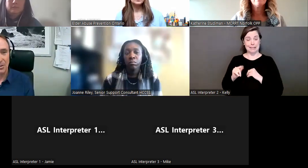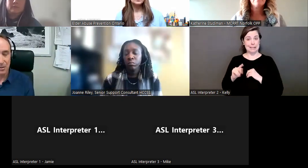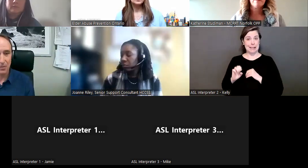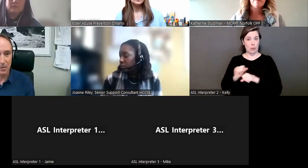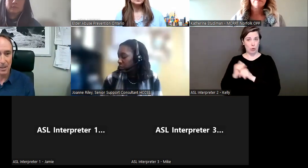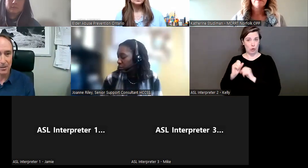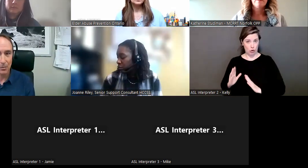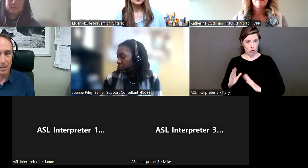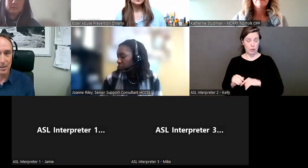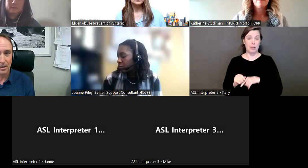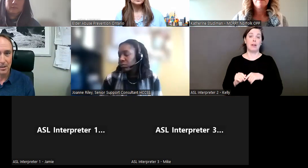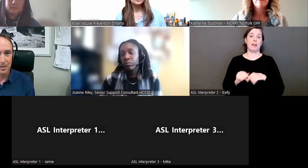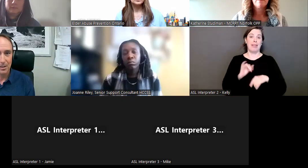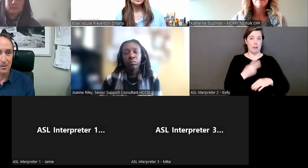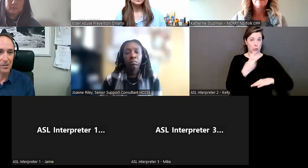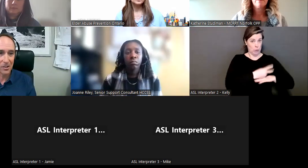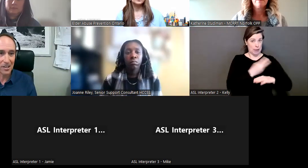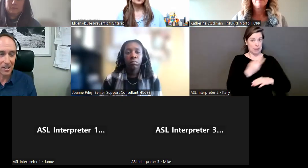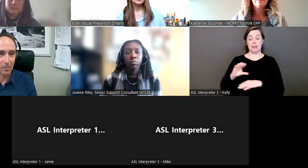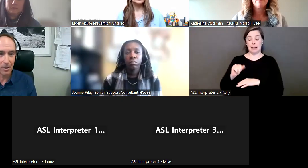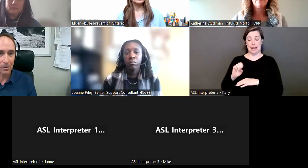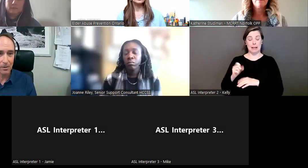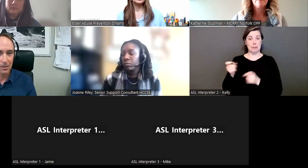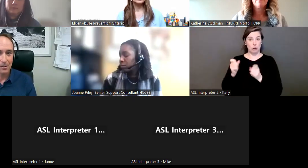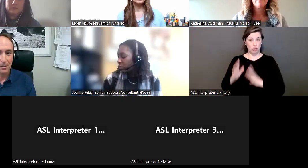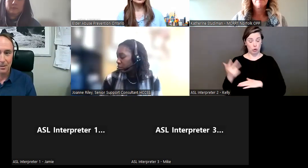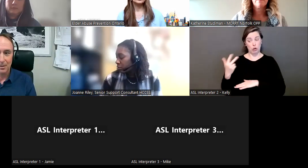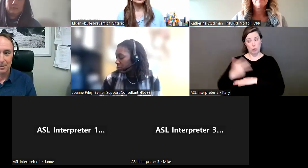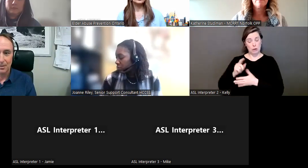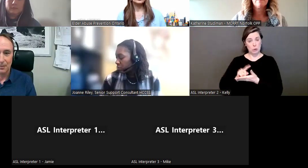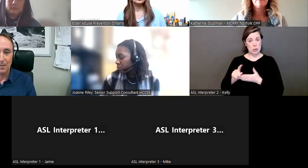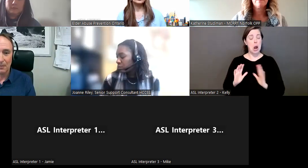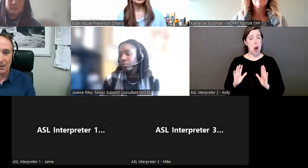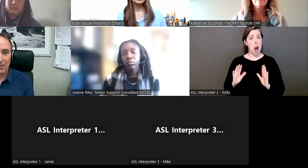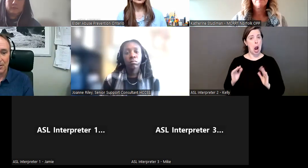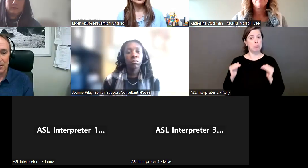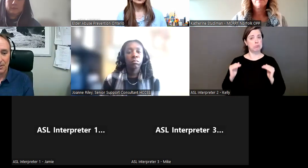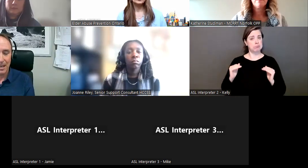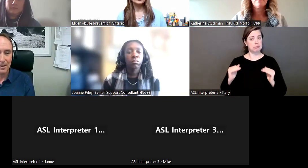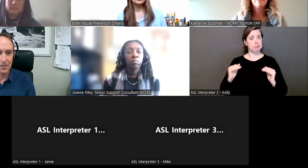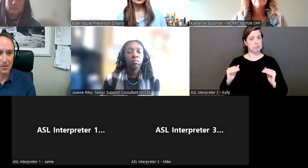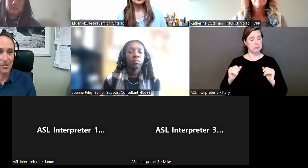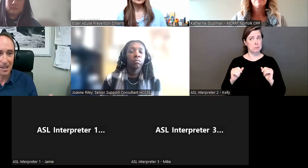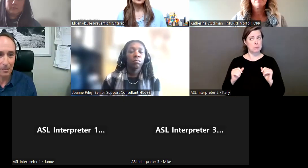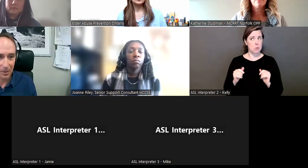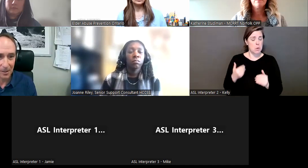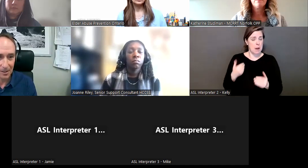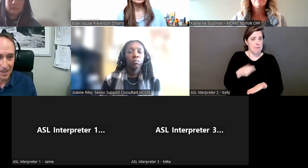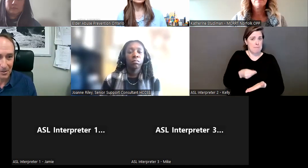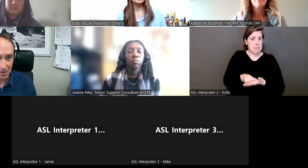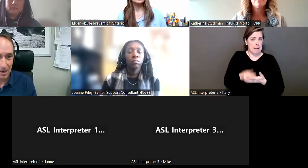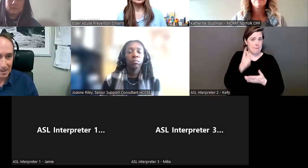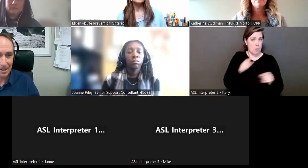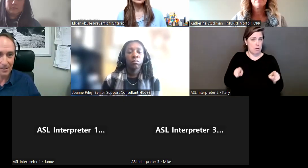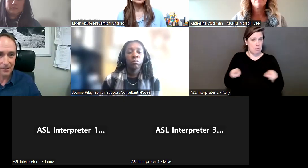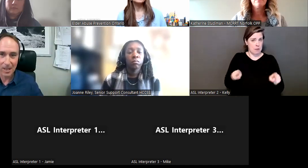management position 3 days a week is sustainable from the funder as sustainability